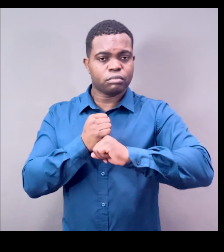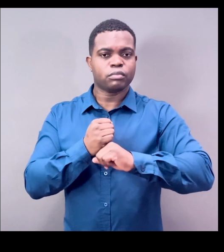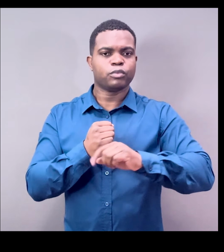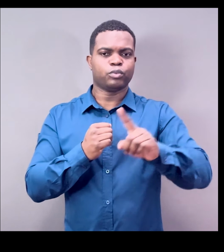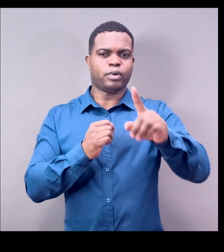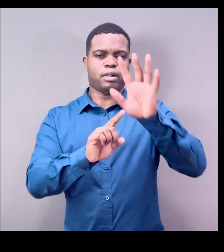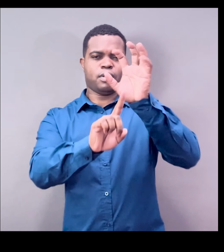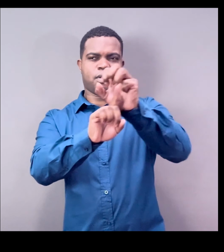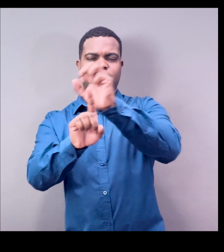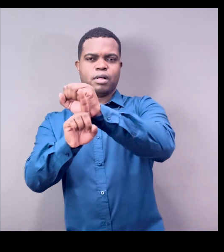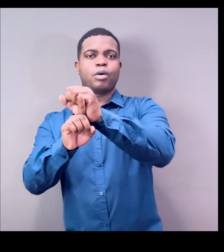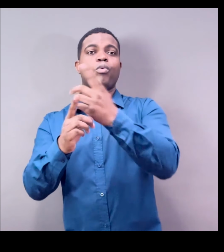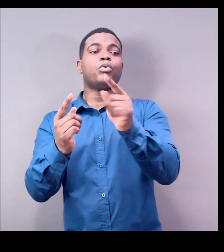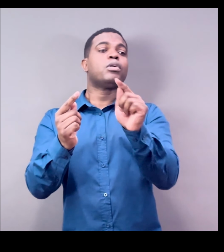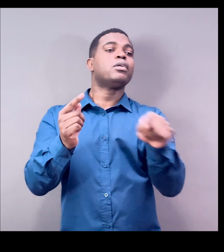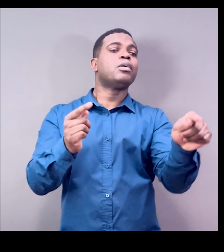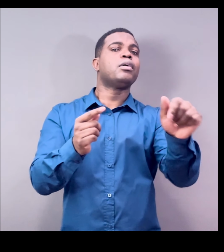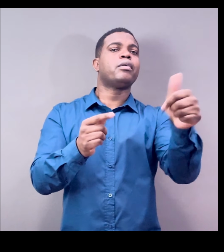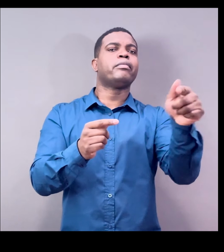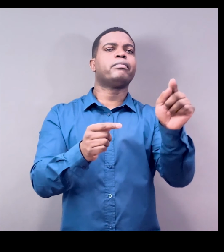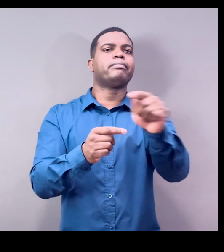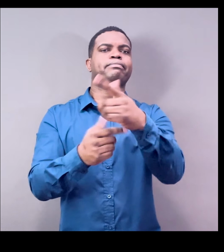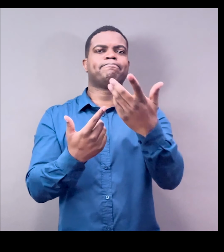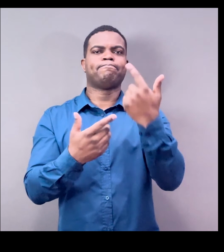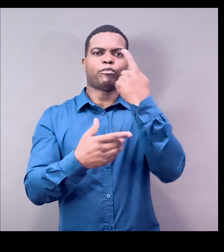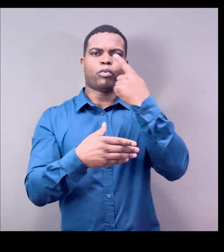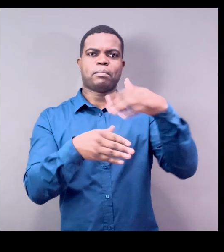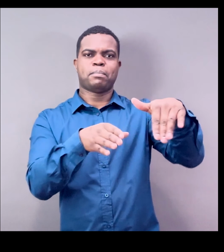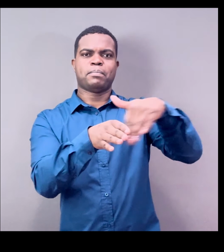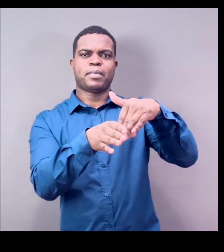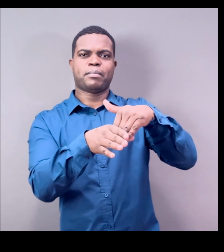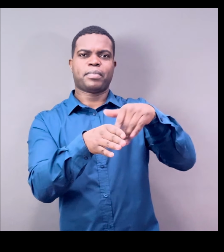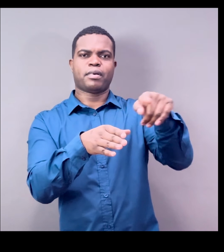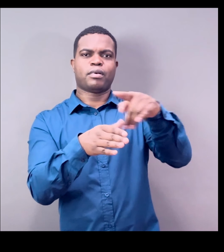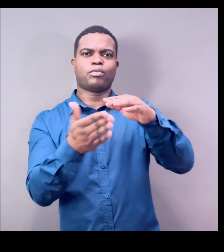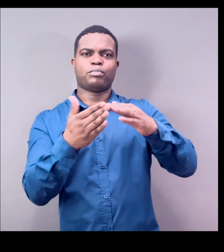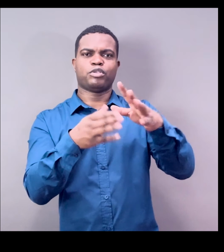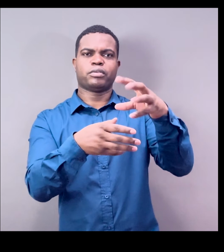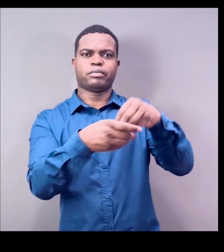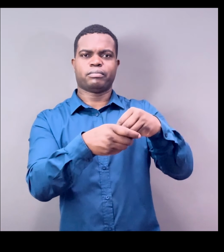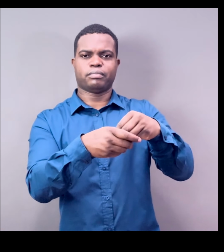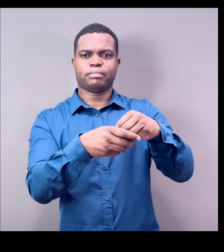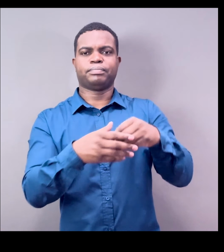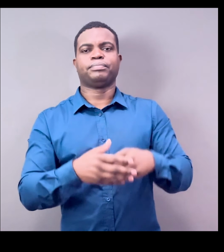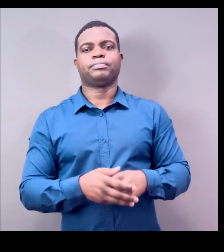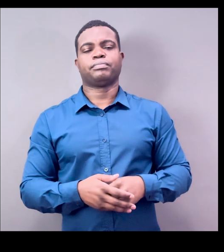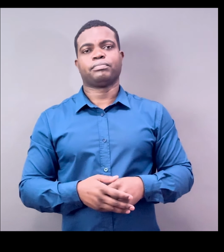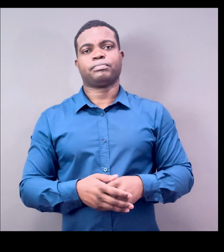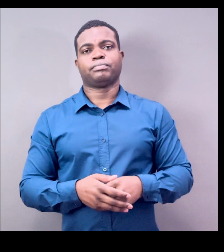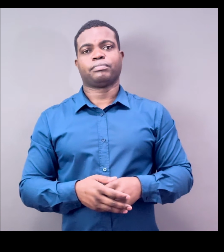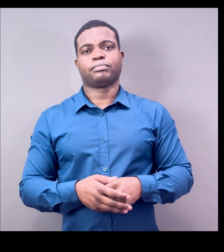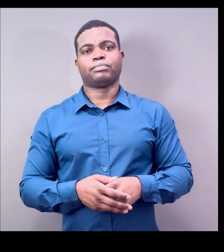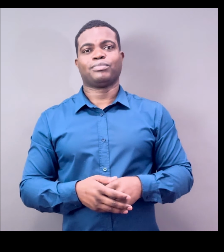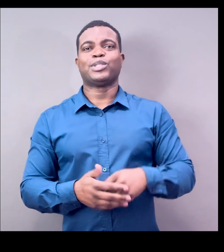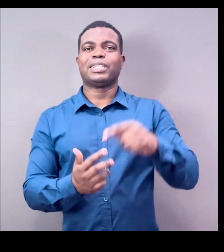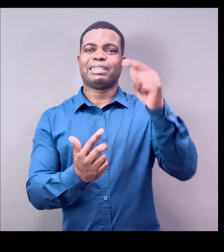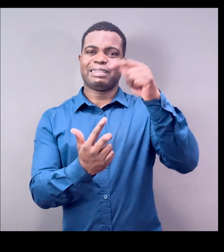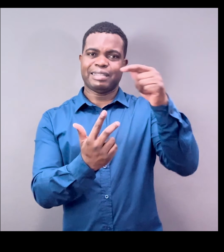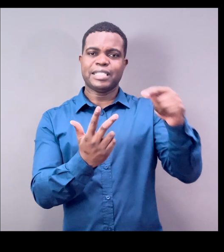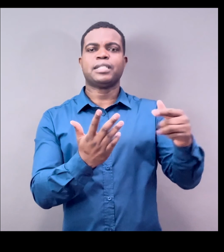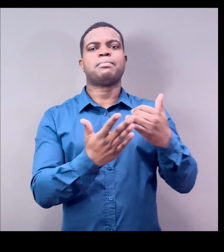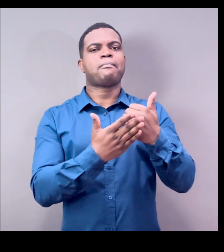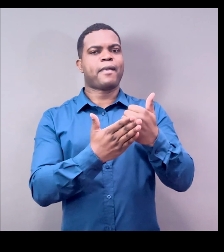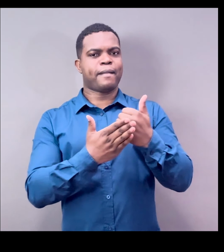effort, then members of that community may also follow suit because the head of community